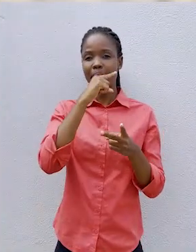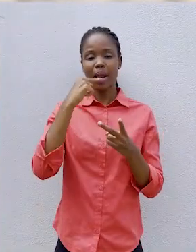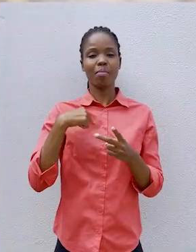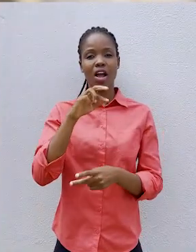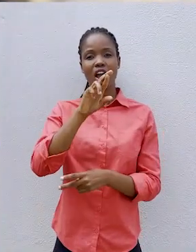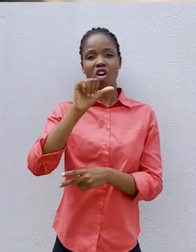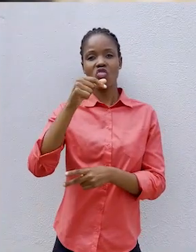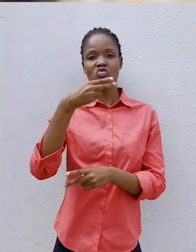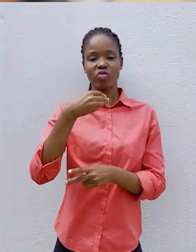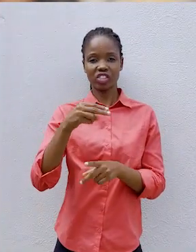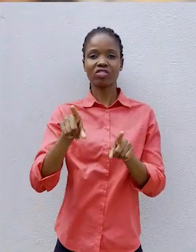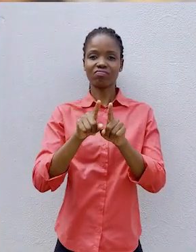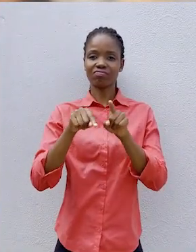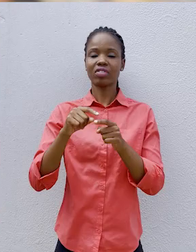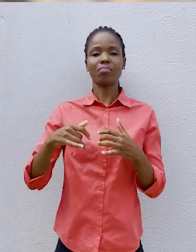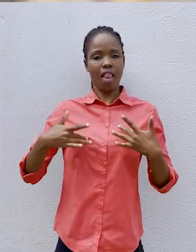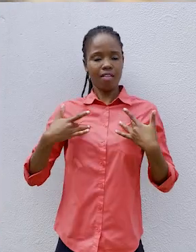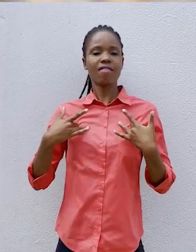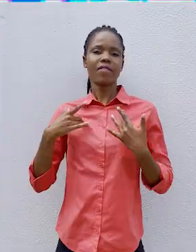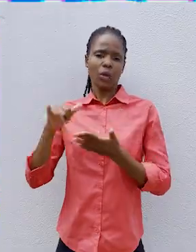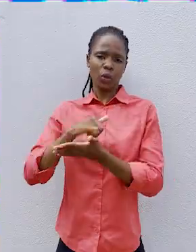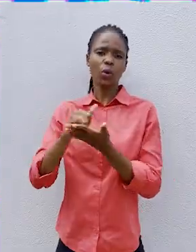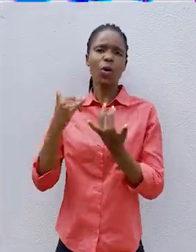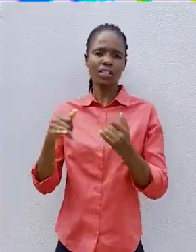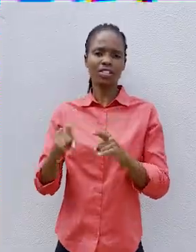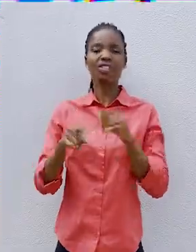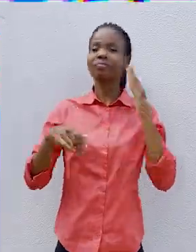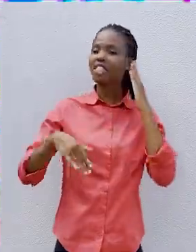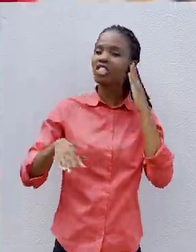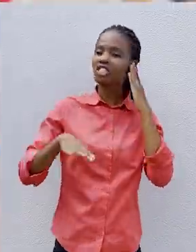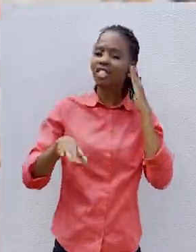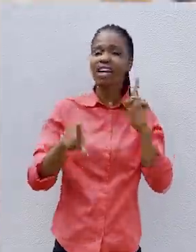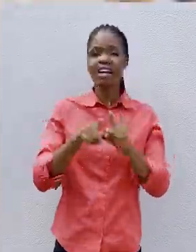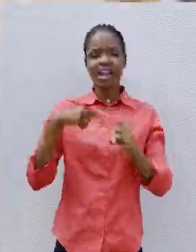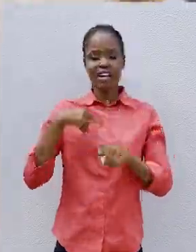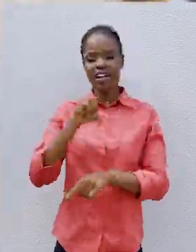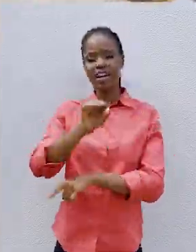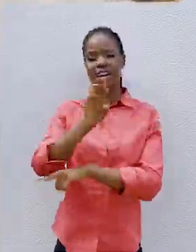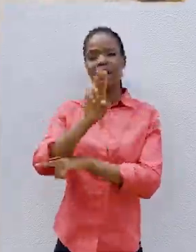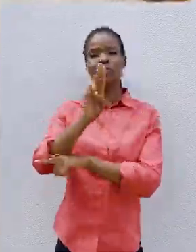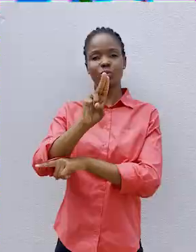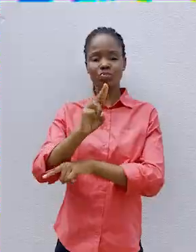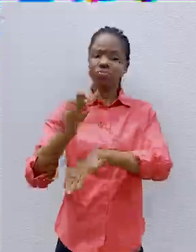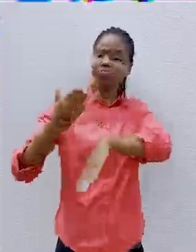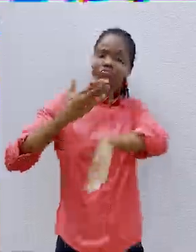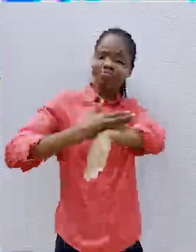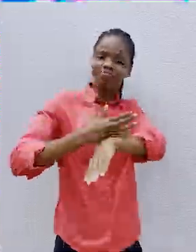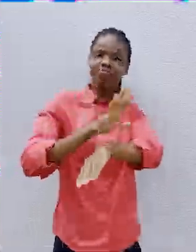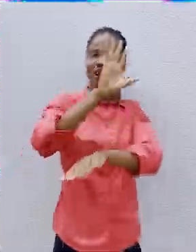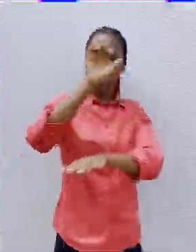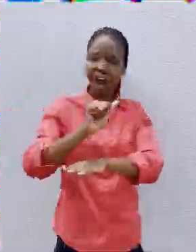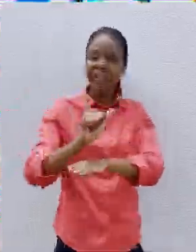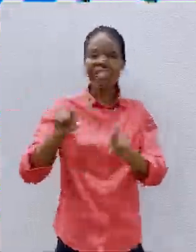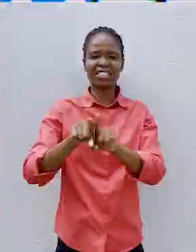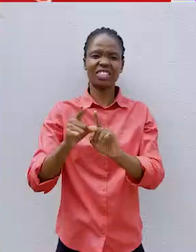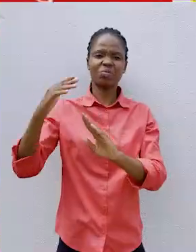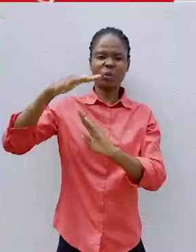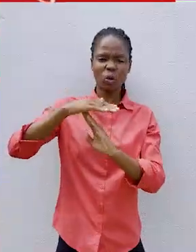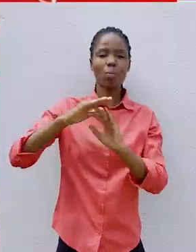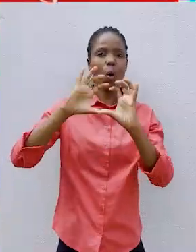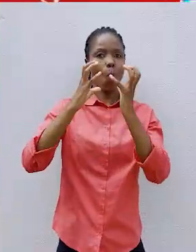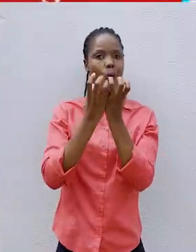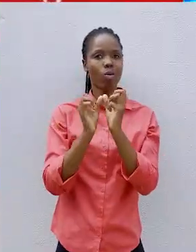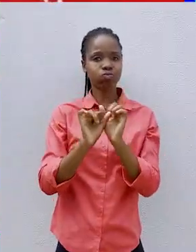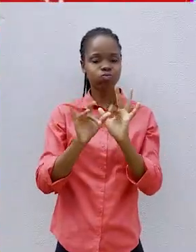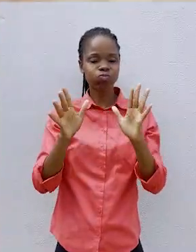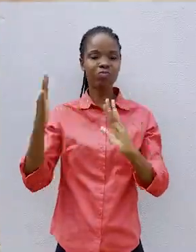Rich Fazo from New York City. Well, I live in New York City, and I'm a DJ. My name is Kini Spoo, founder of Africa's number one soft brand, slowly